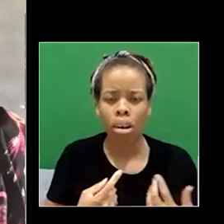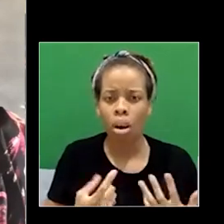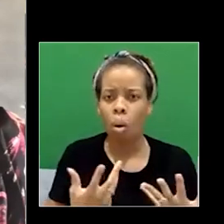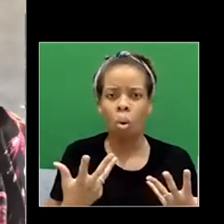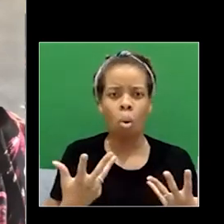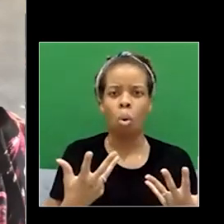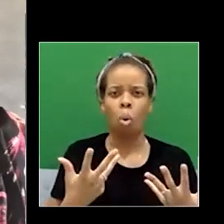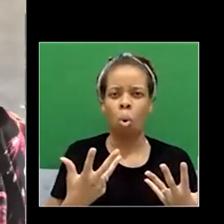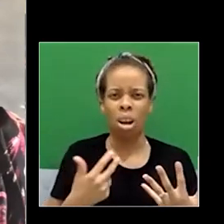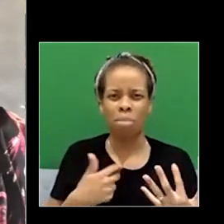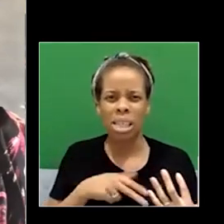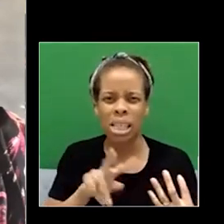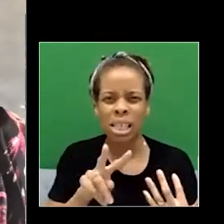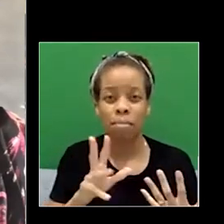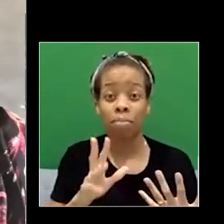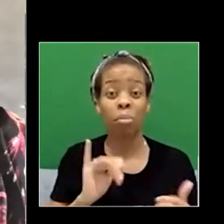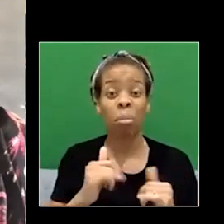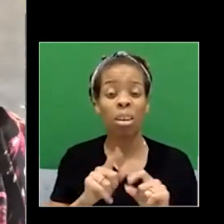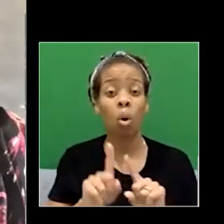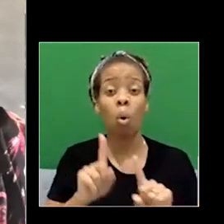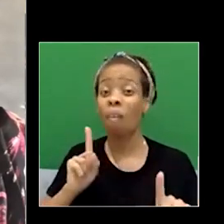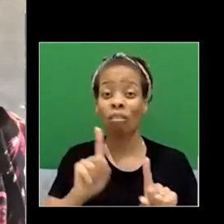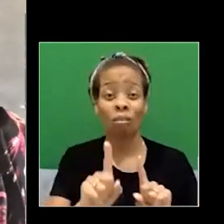you haven't taken enough breaks, or it means that you are